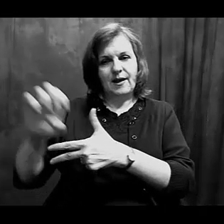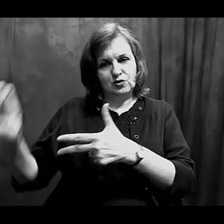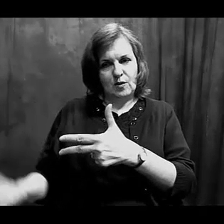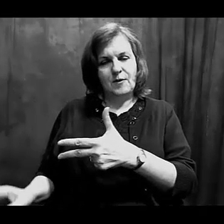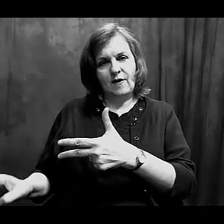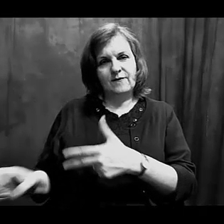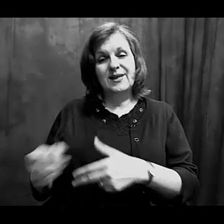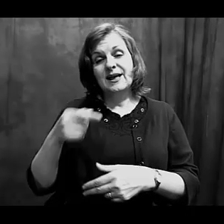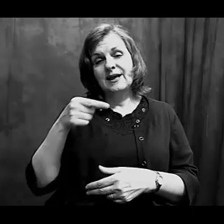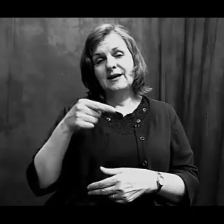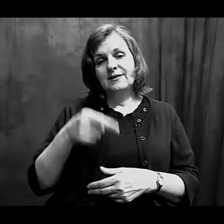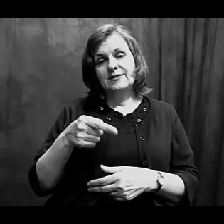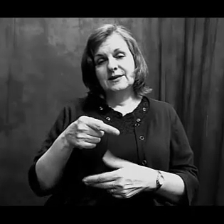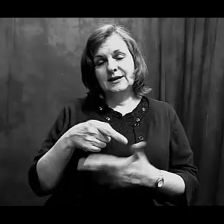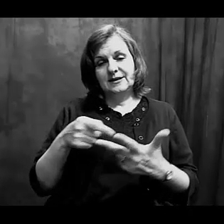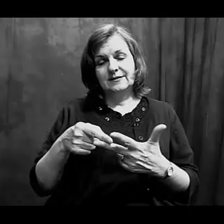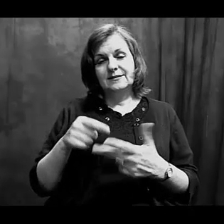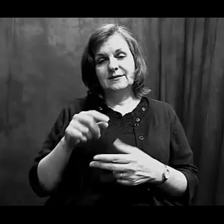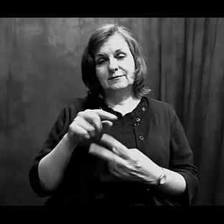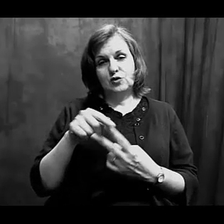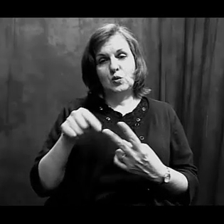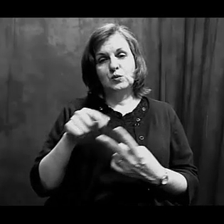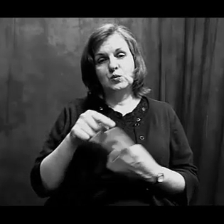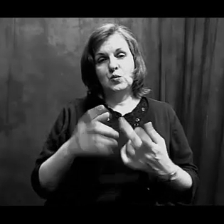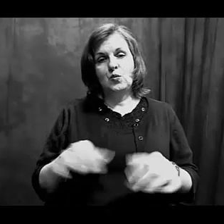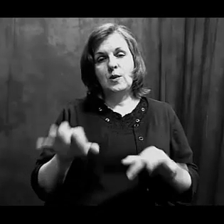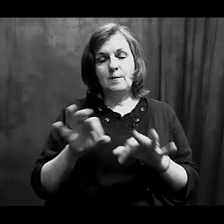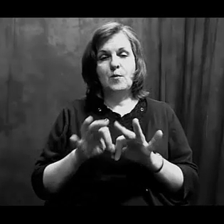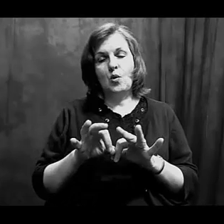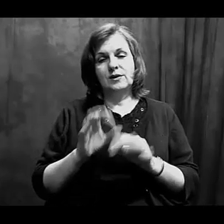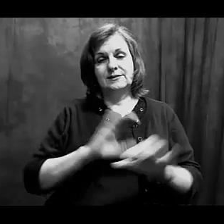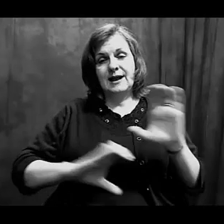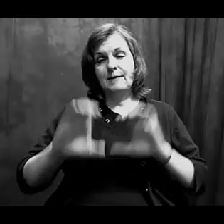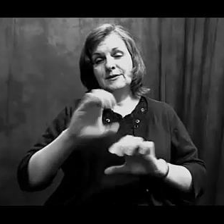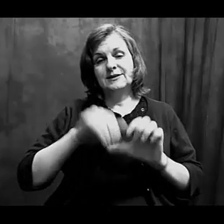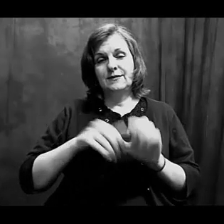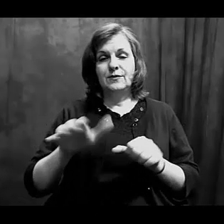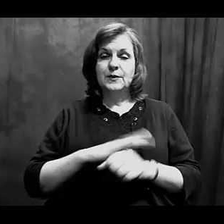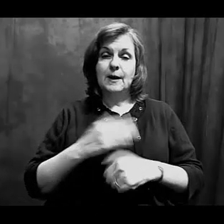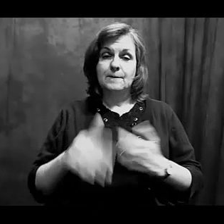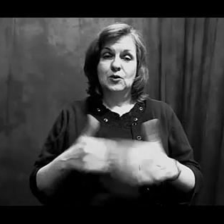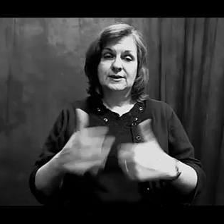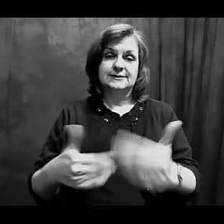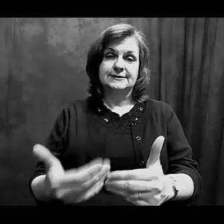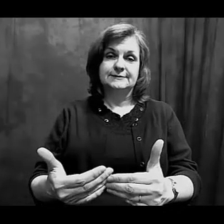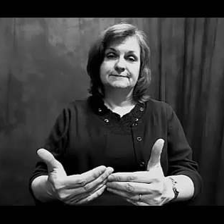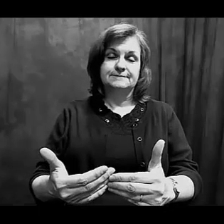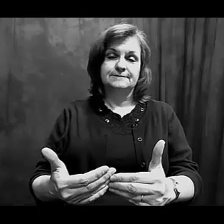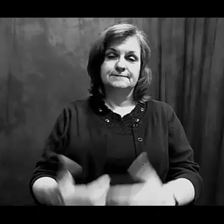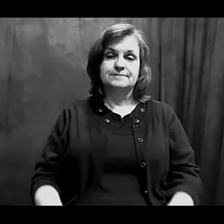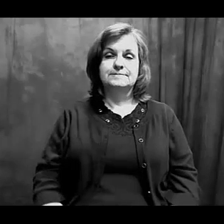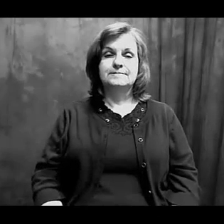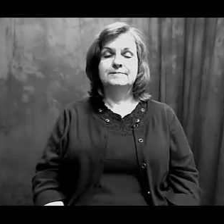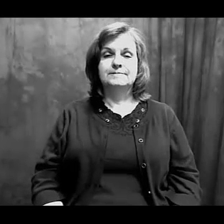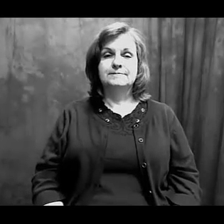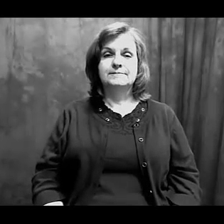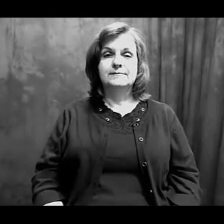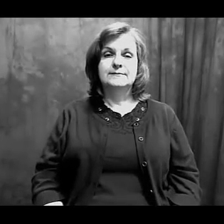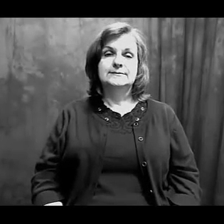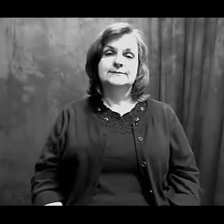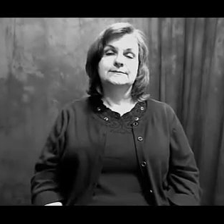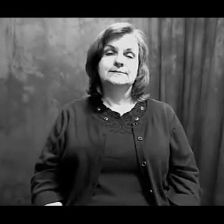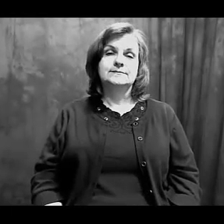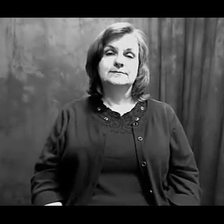electrons someplace else. So these will be important players for us in this entire